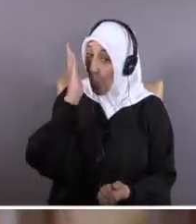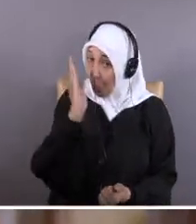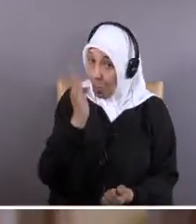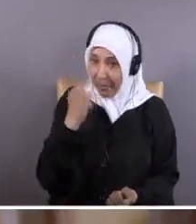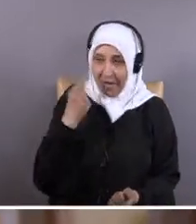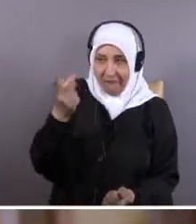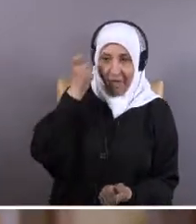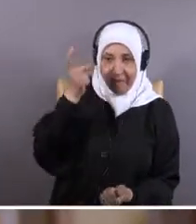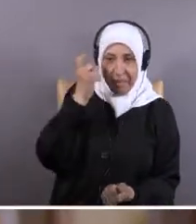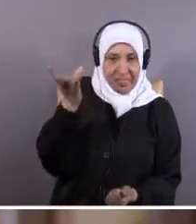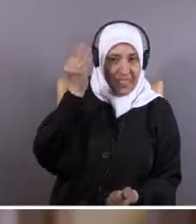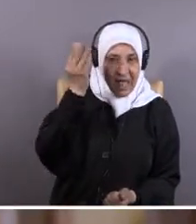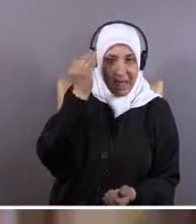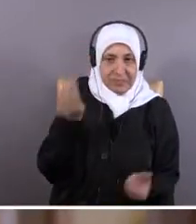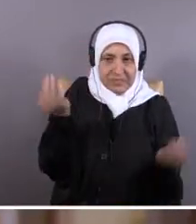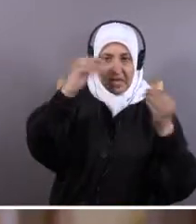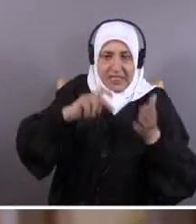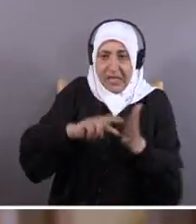television.